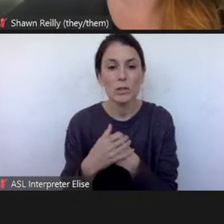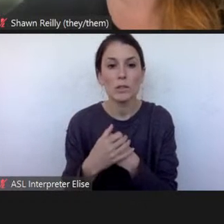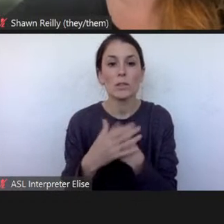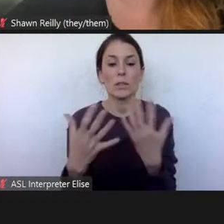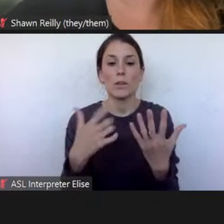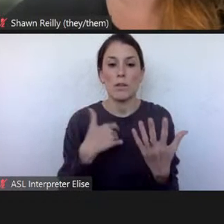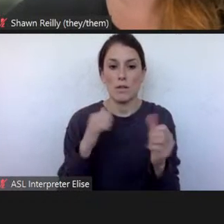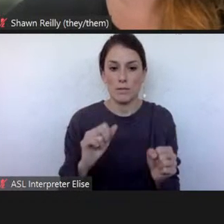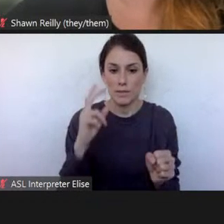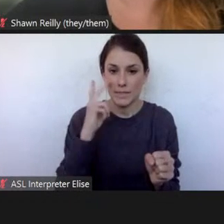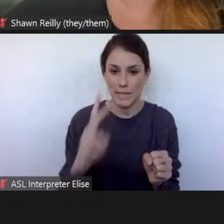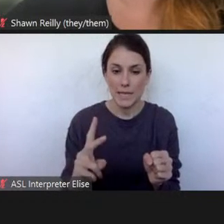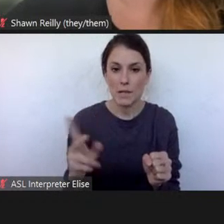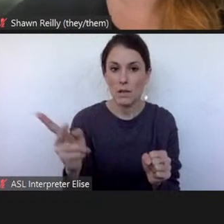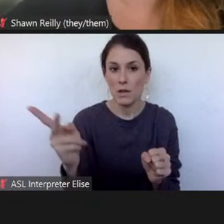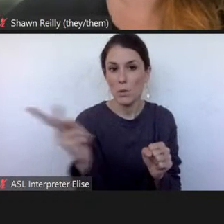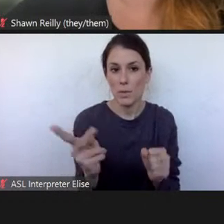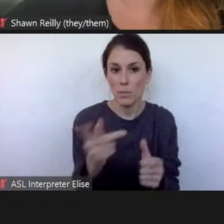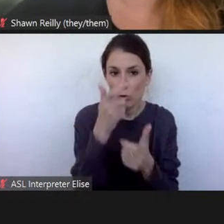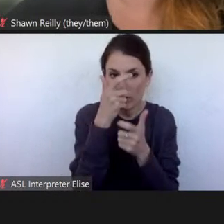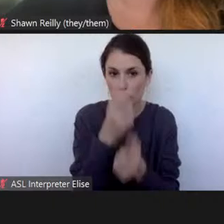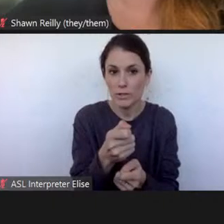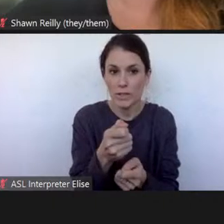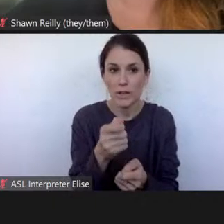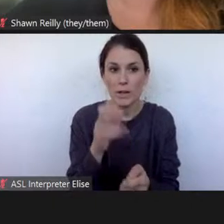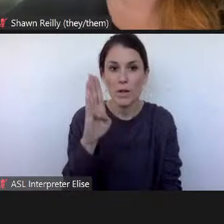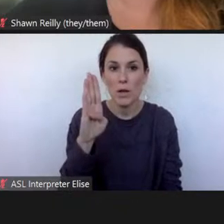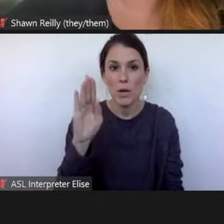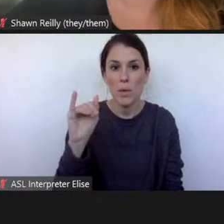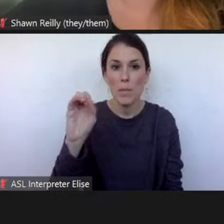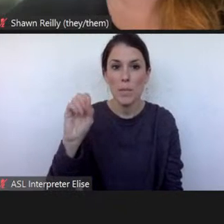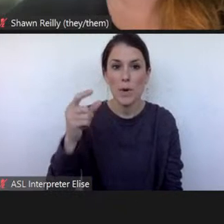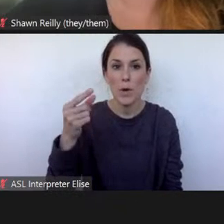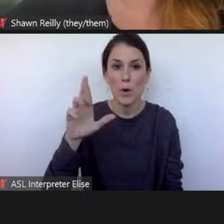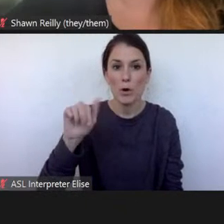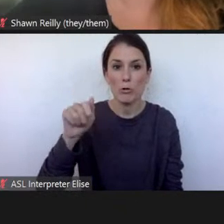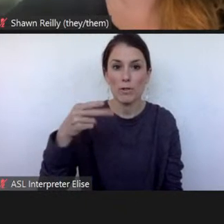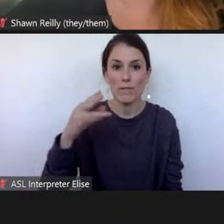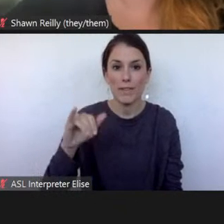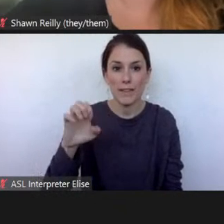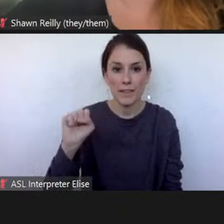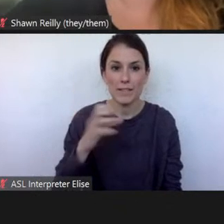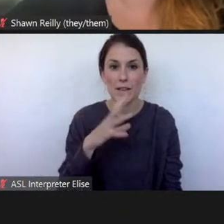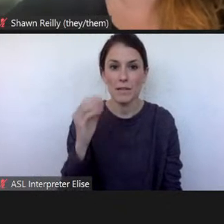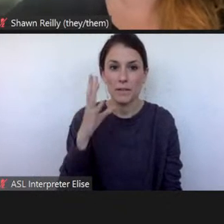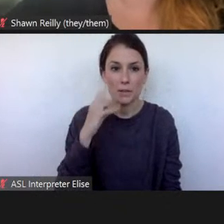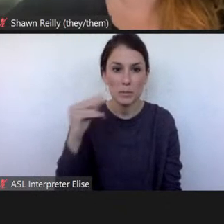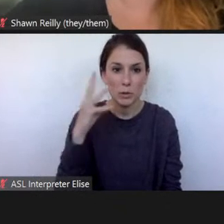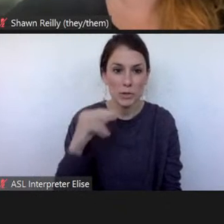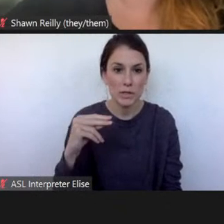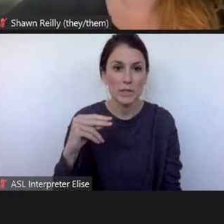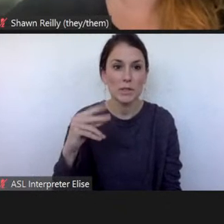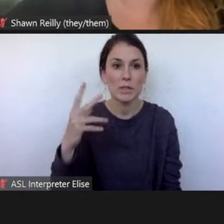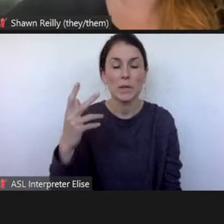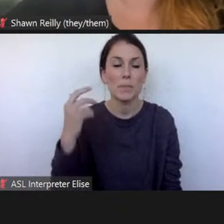I can see that they're interested in biographies and experiences in a territory